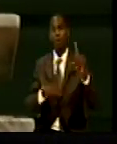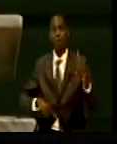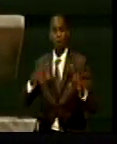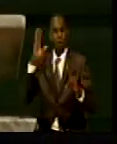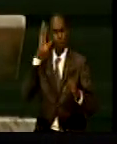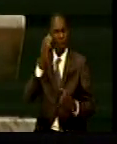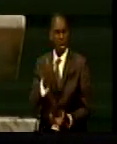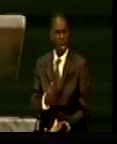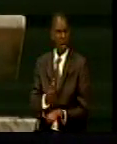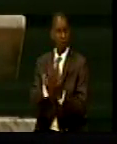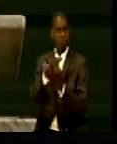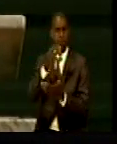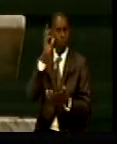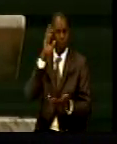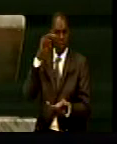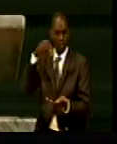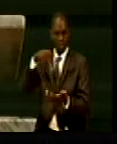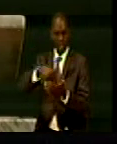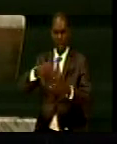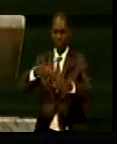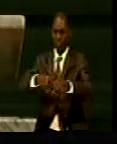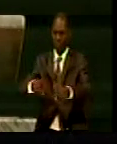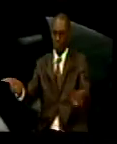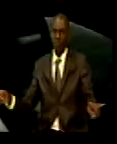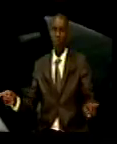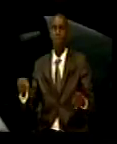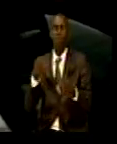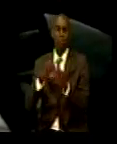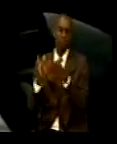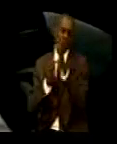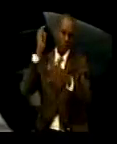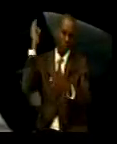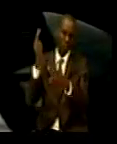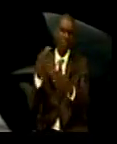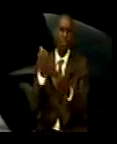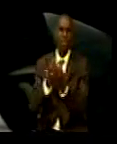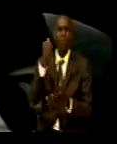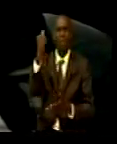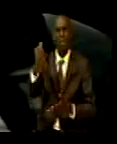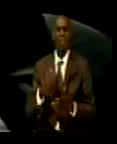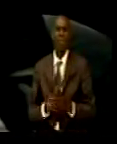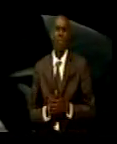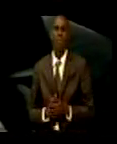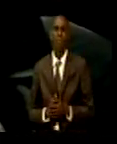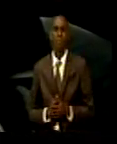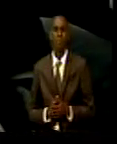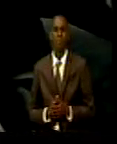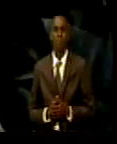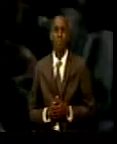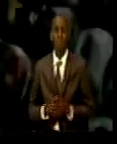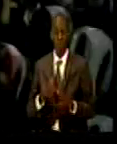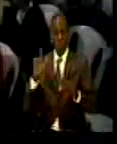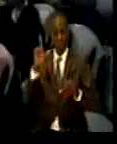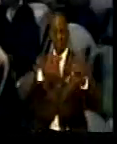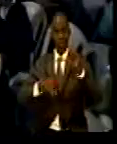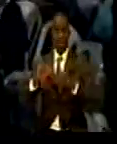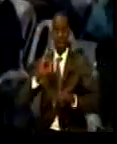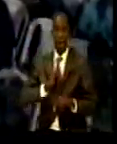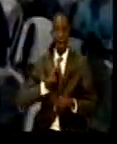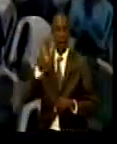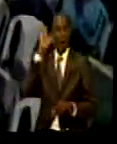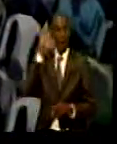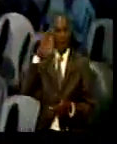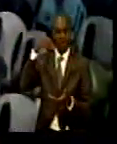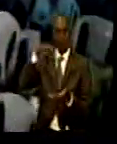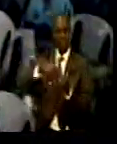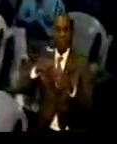stand out distinctly in Jesus' name. I will stand out. I said I will